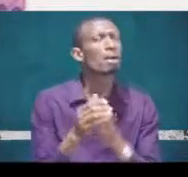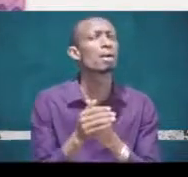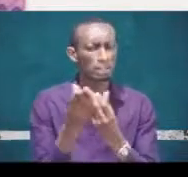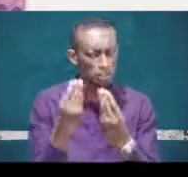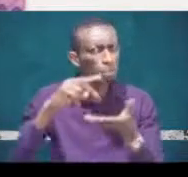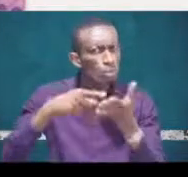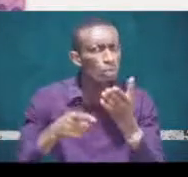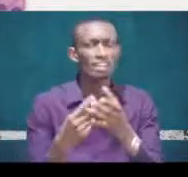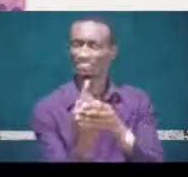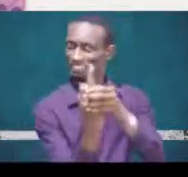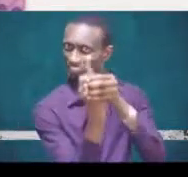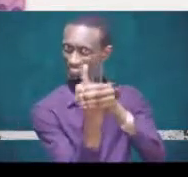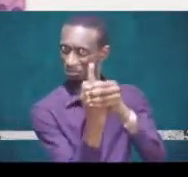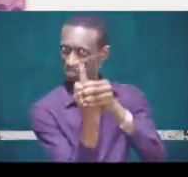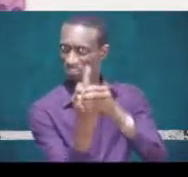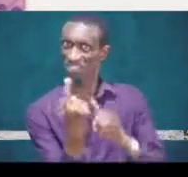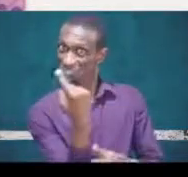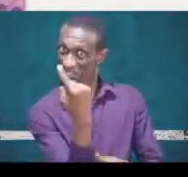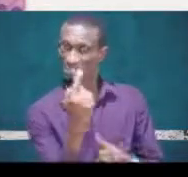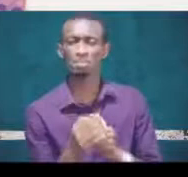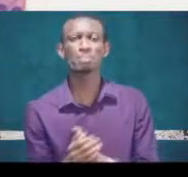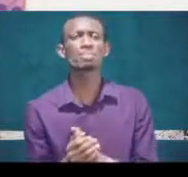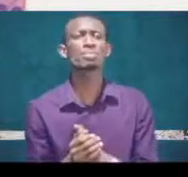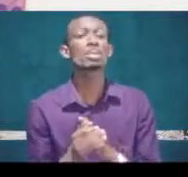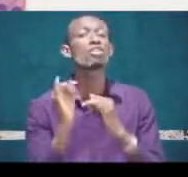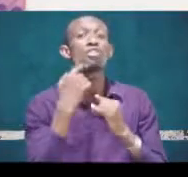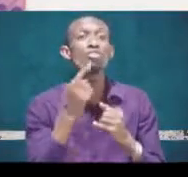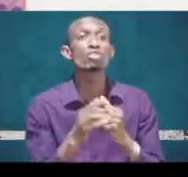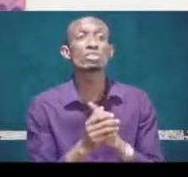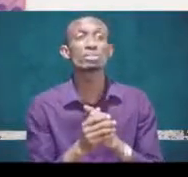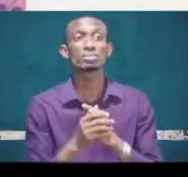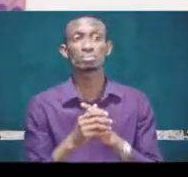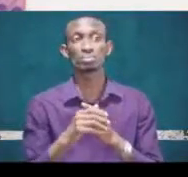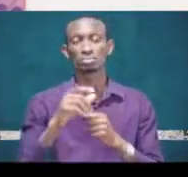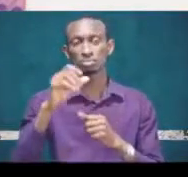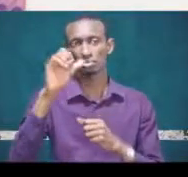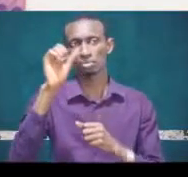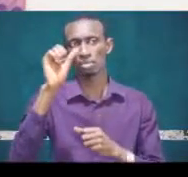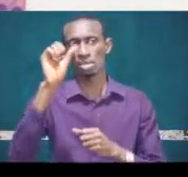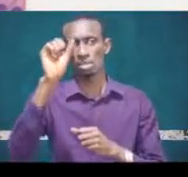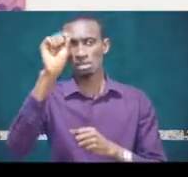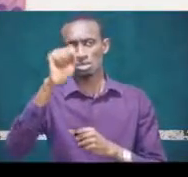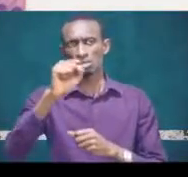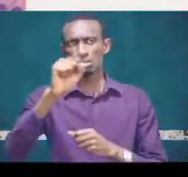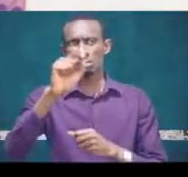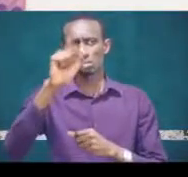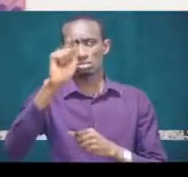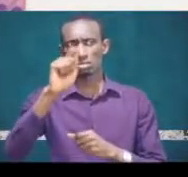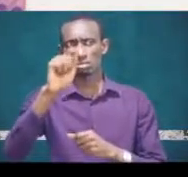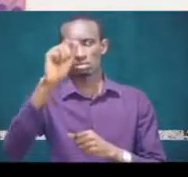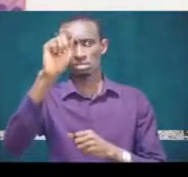it means one layer. If we say squamous, it means flat. Like you see, this one is a